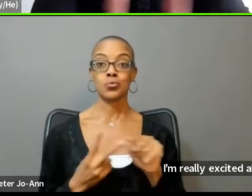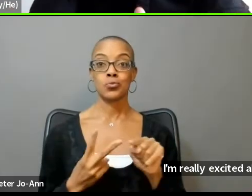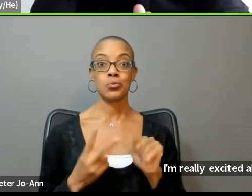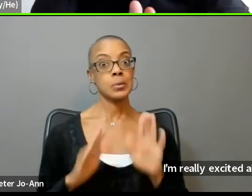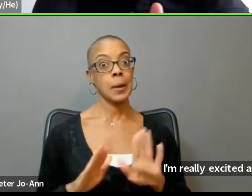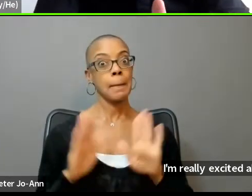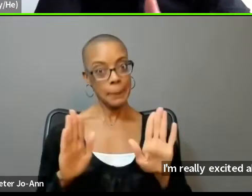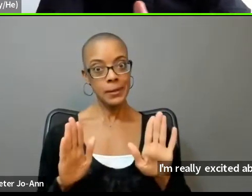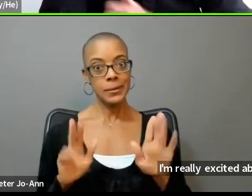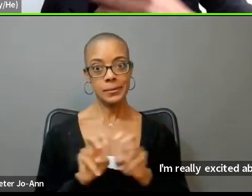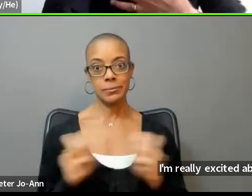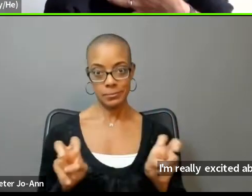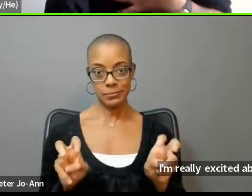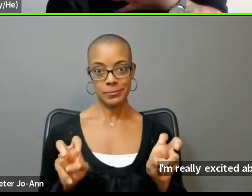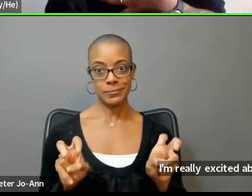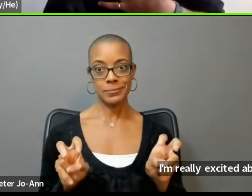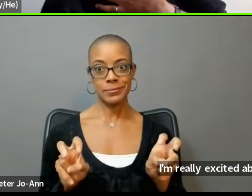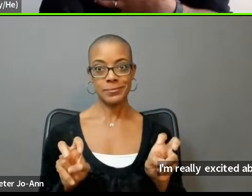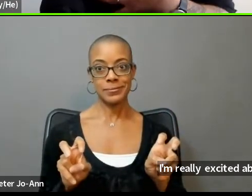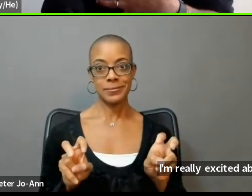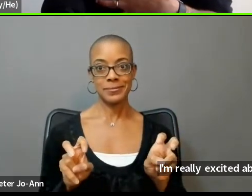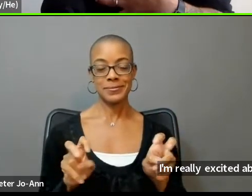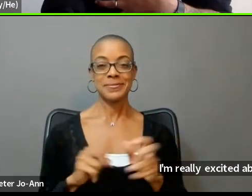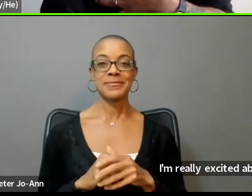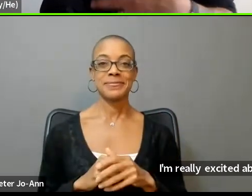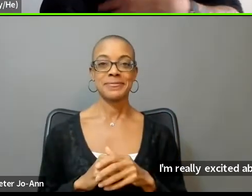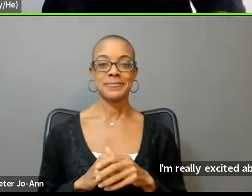amazing panelists.